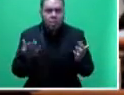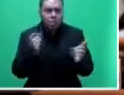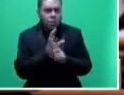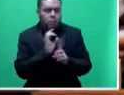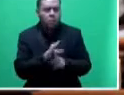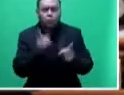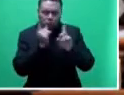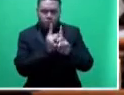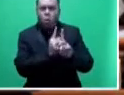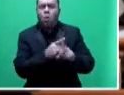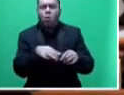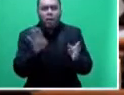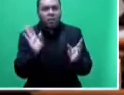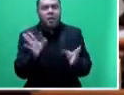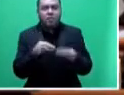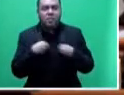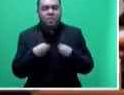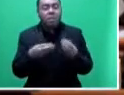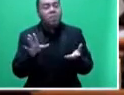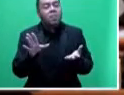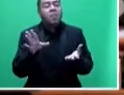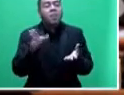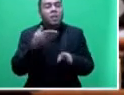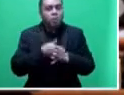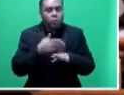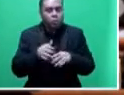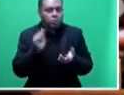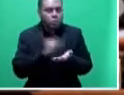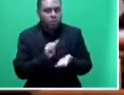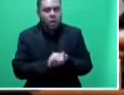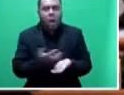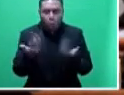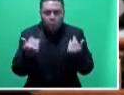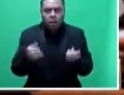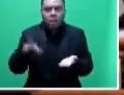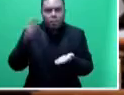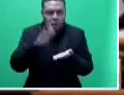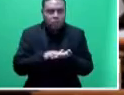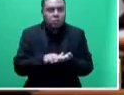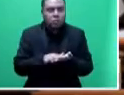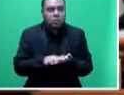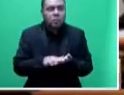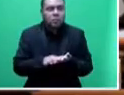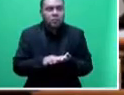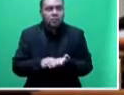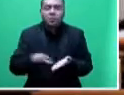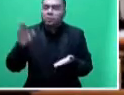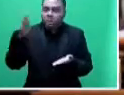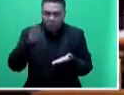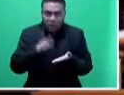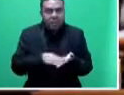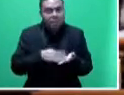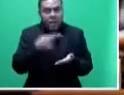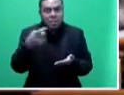the page and get the latest news. Mr. Speaker, sir, I welcome the reduction duty to 5% and eliminating import tax on range of food and other